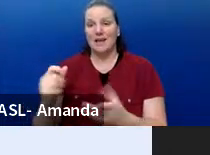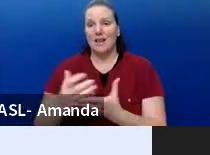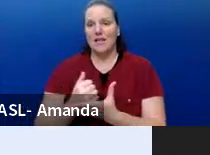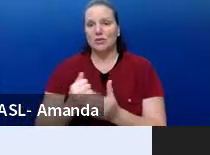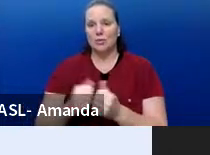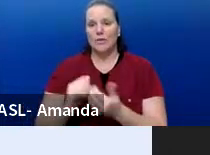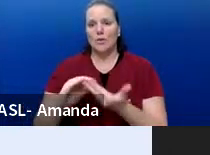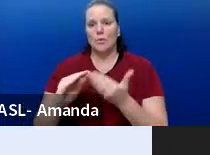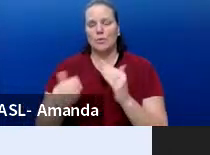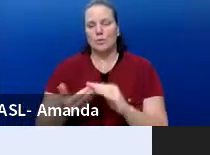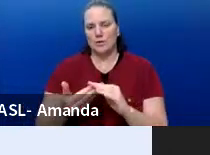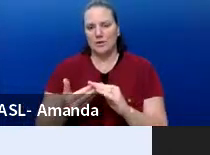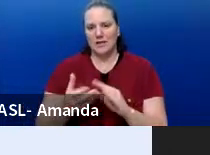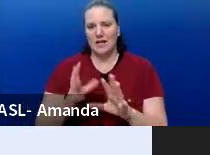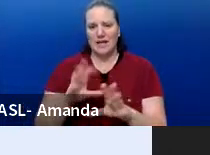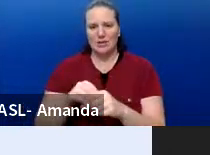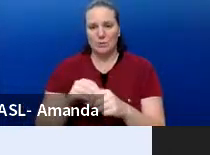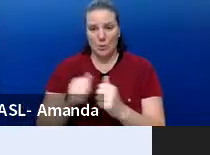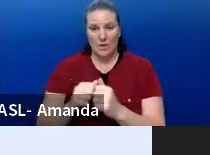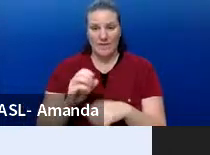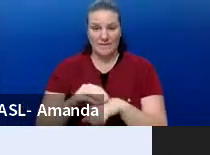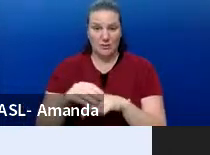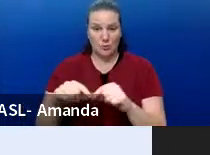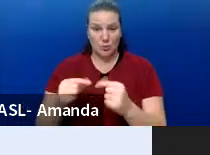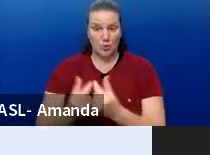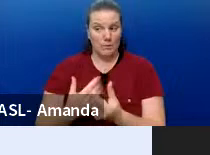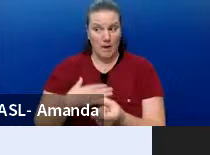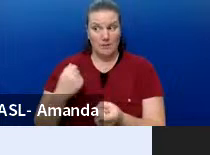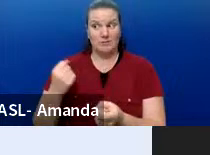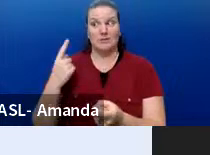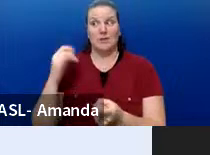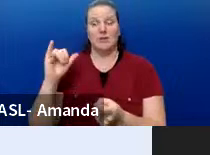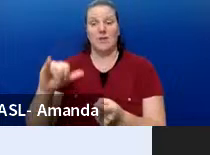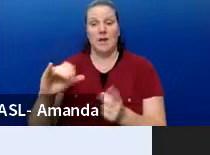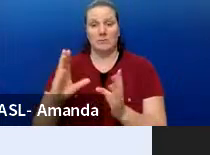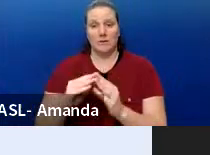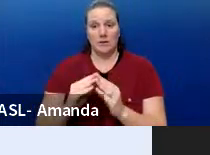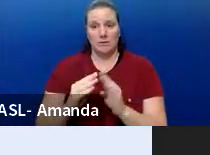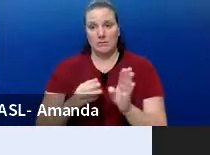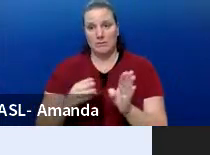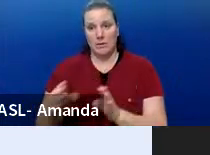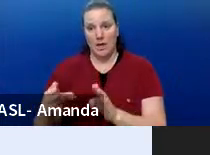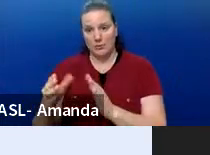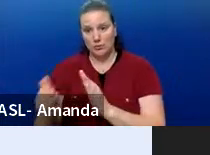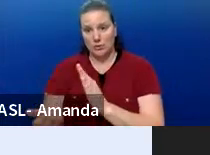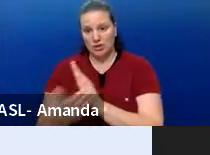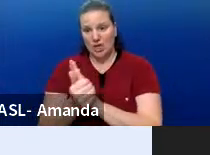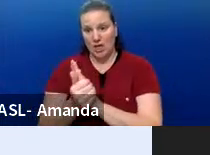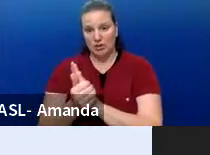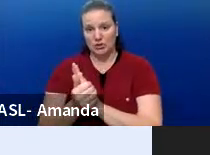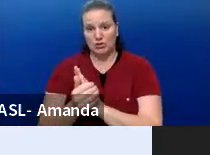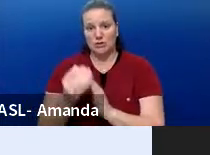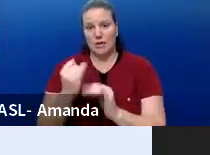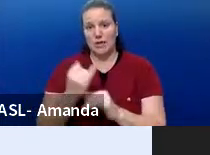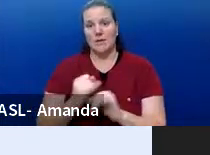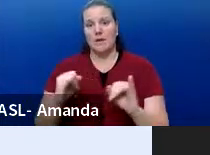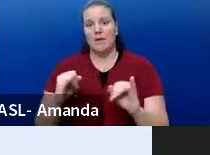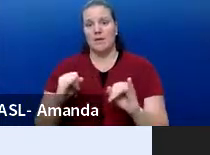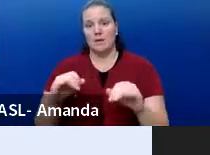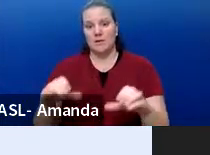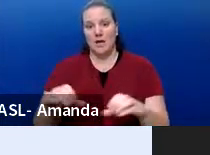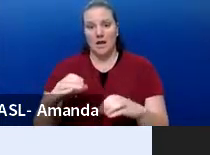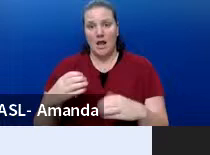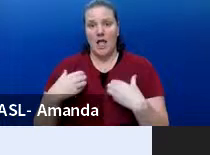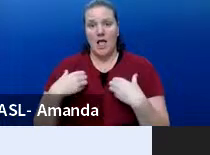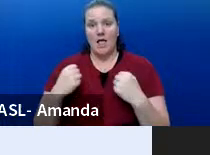with the advisory groups. My understanding from that meeting that they plan to attach these independently done health